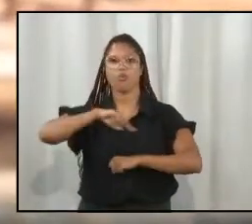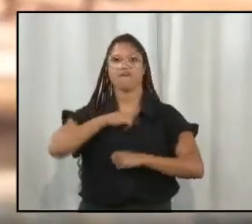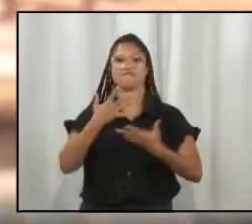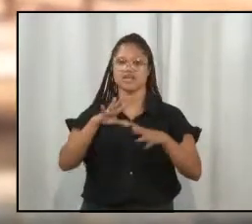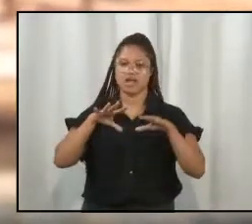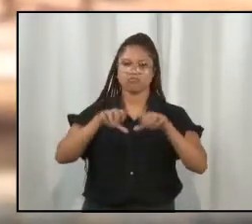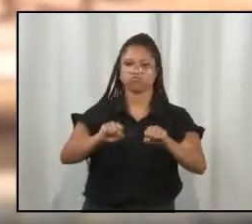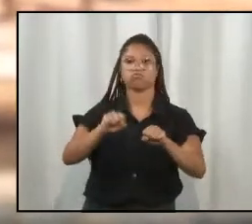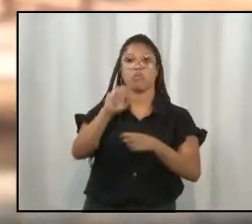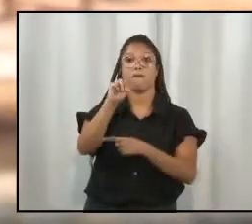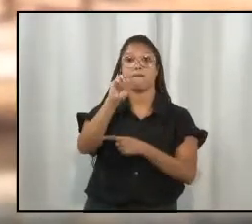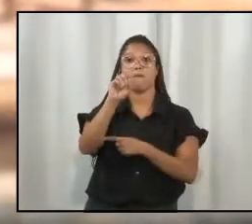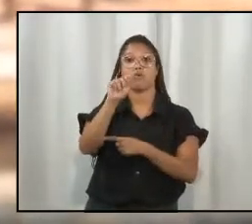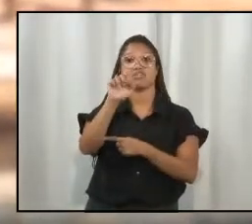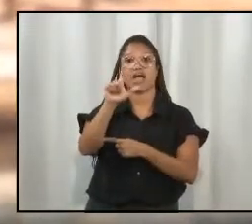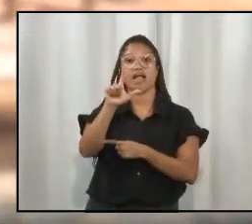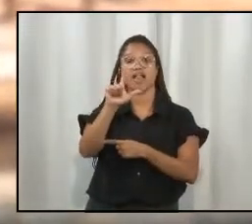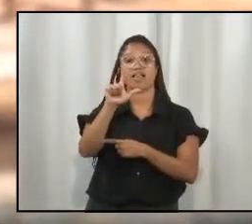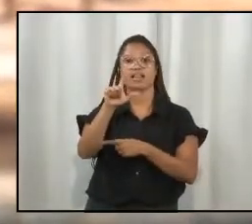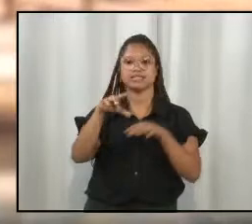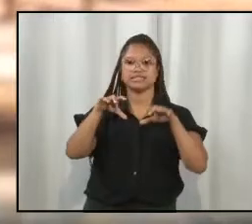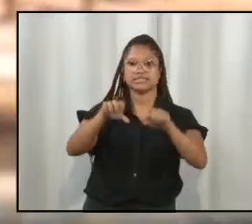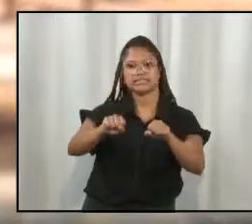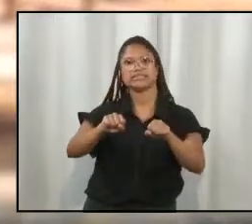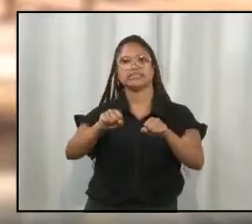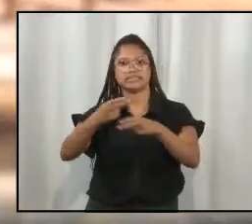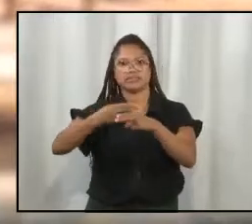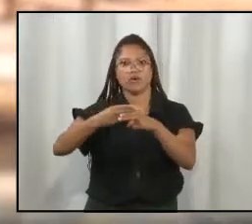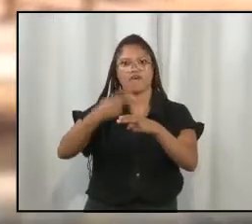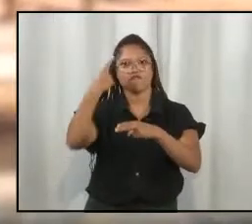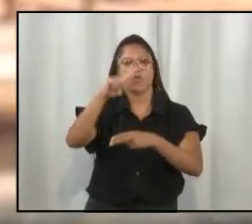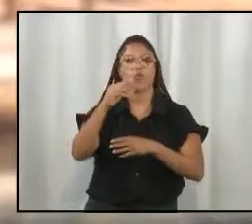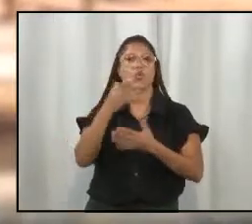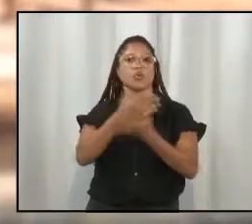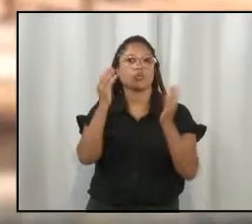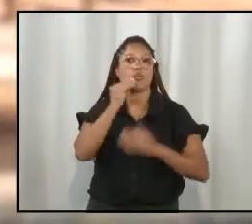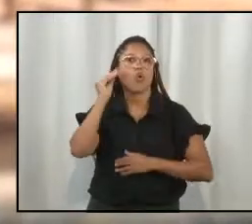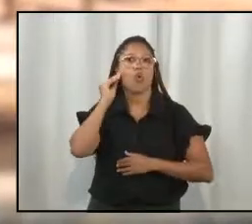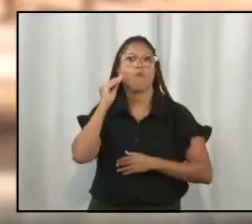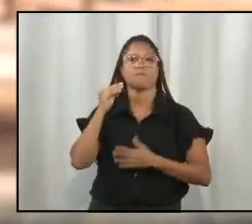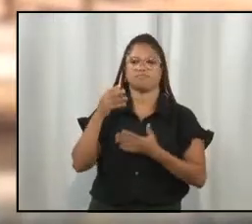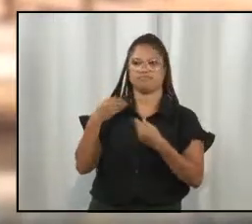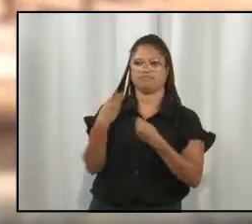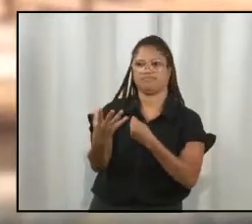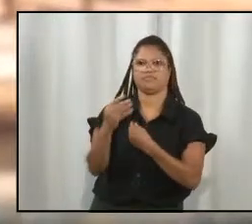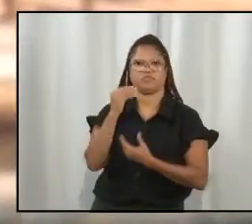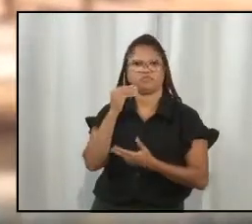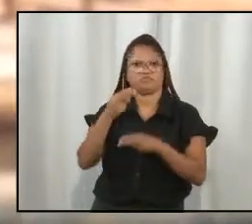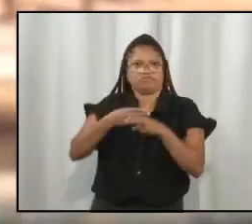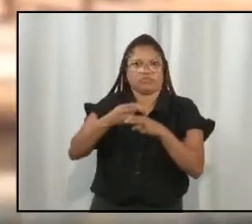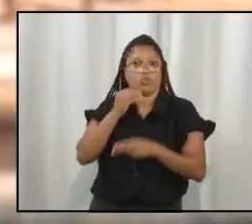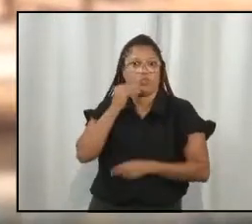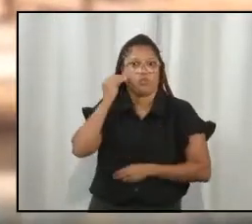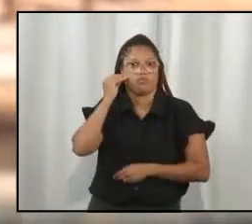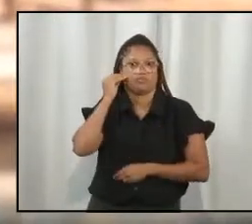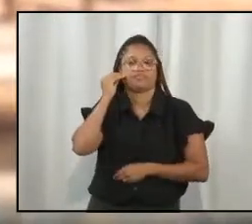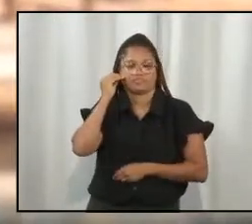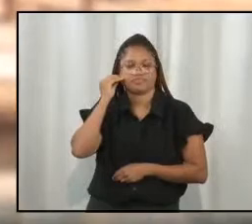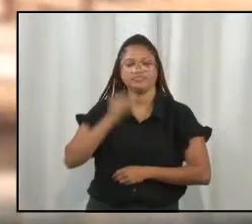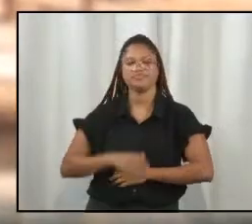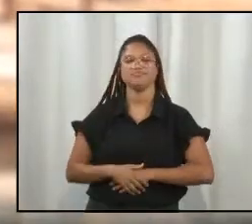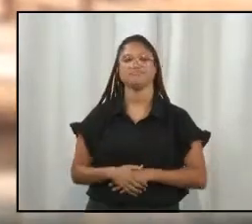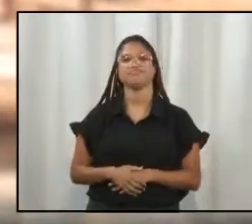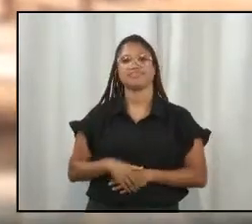different motels at different points to house people. And while the main focus of that was to give people experiencing